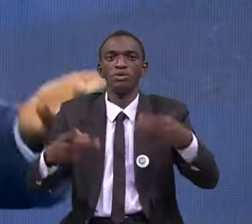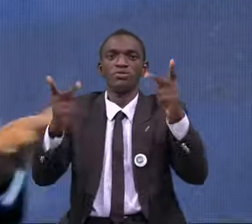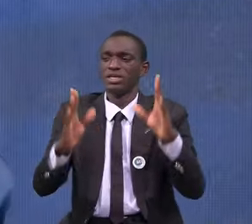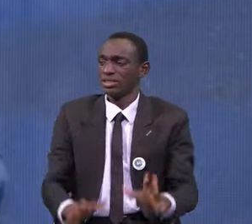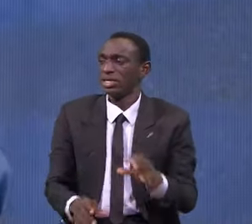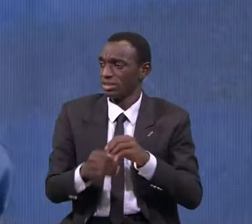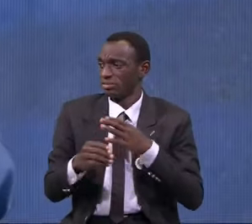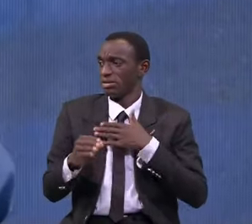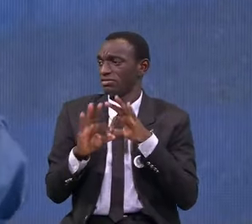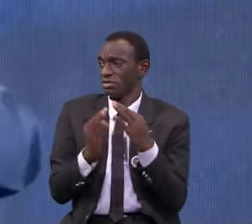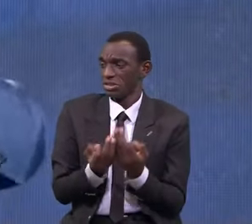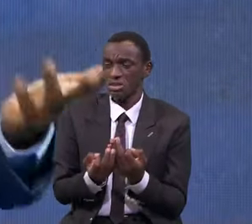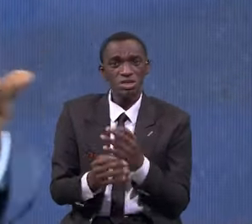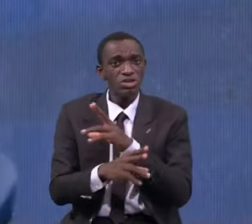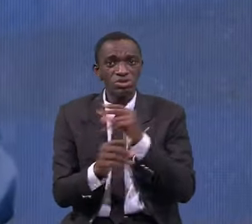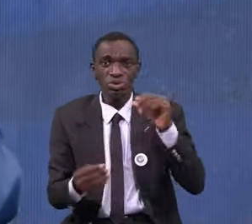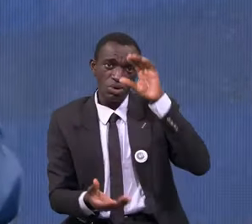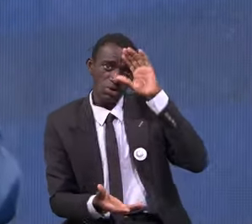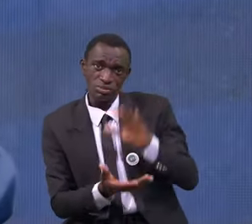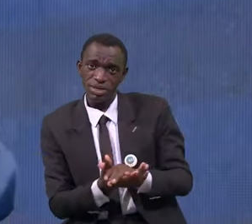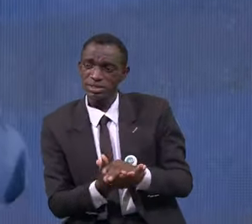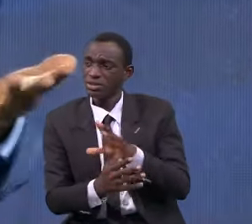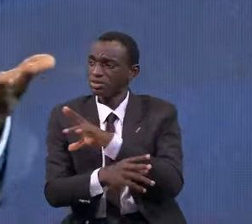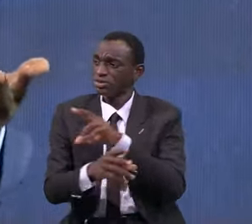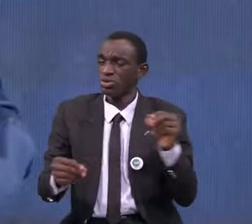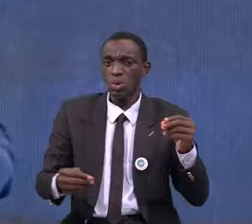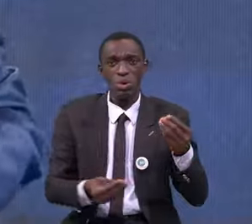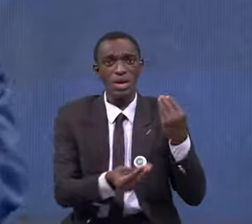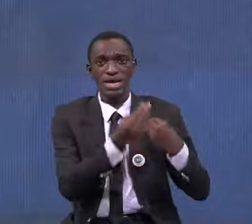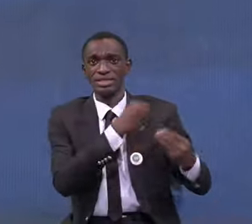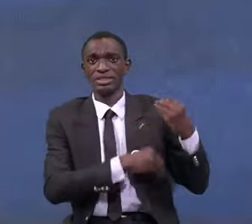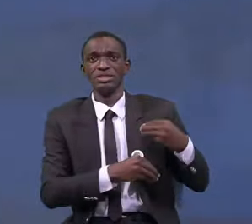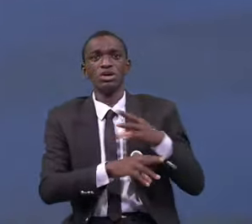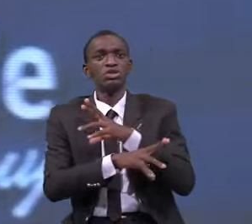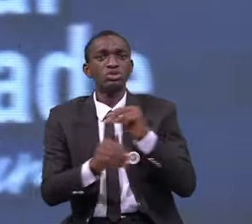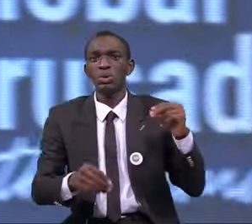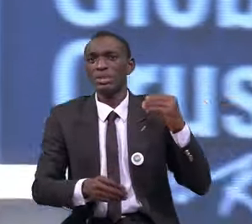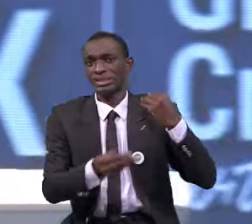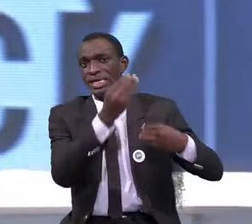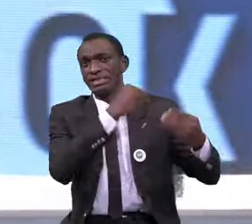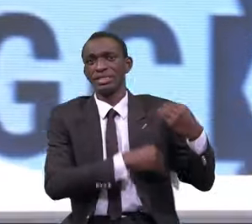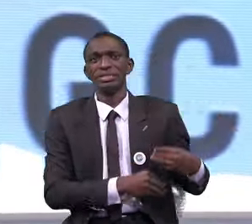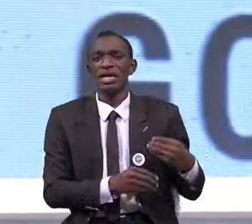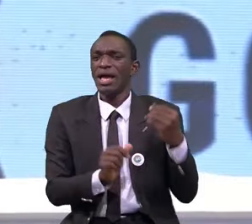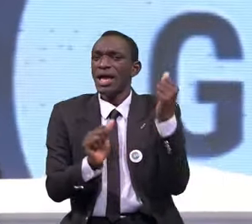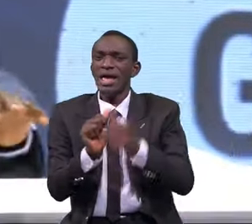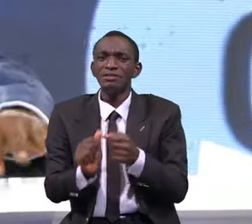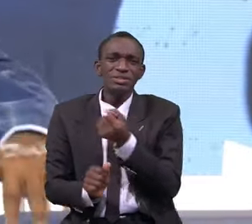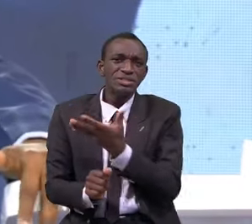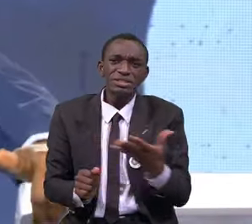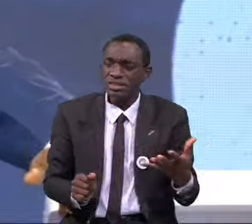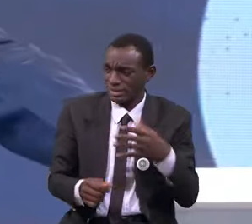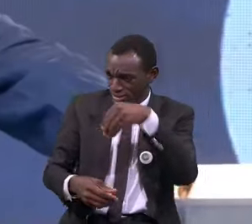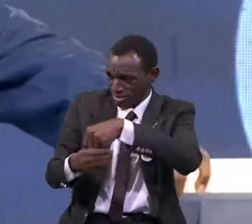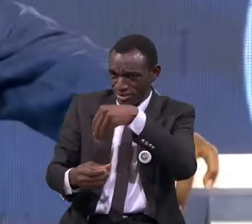No husband, no heritage, no inheritance. Everything was in this